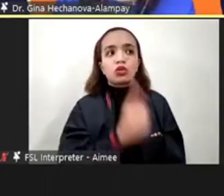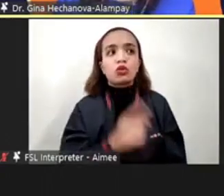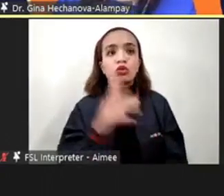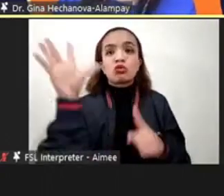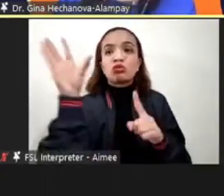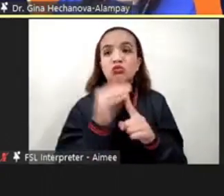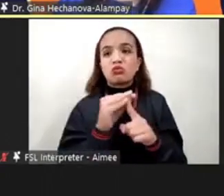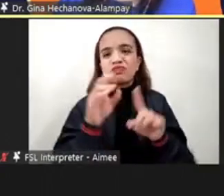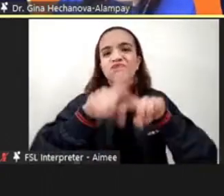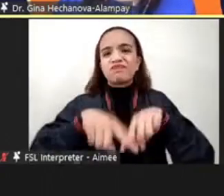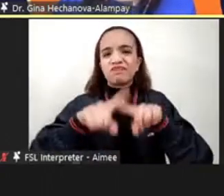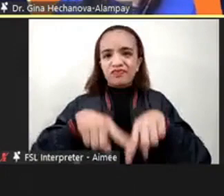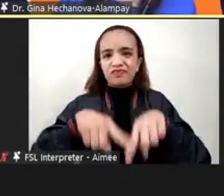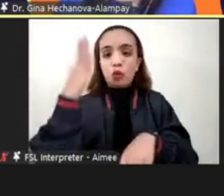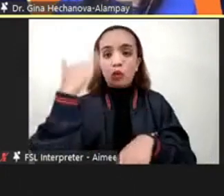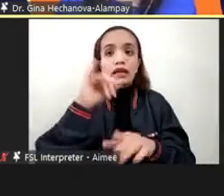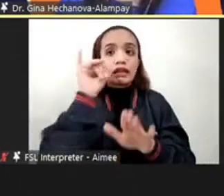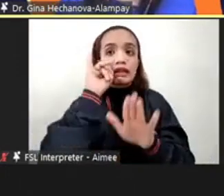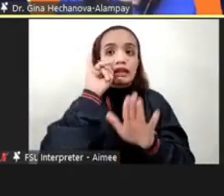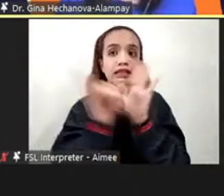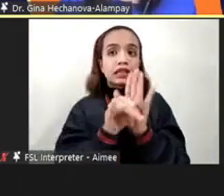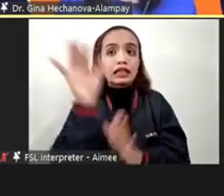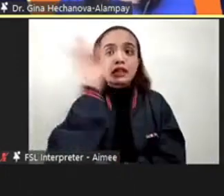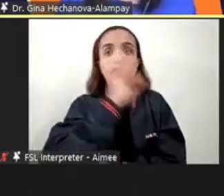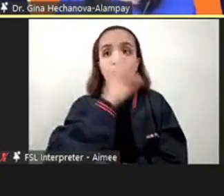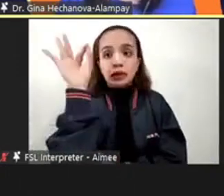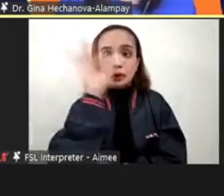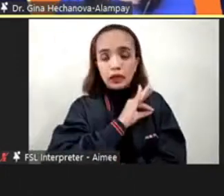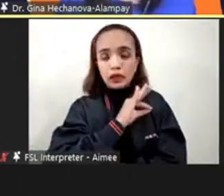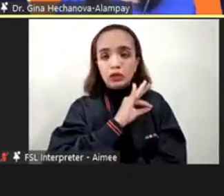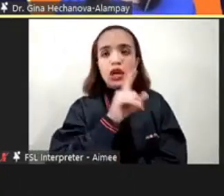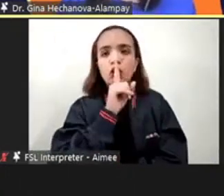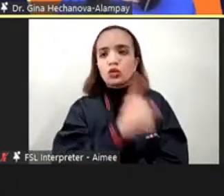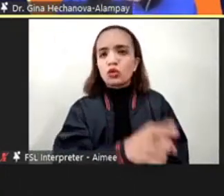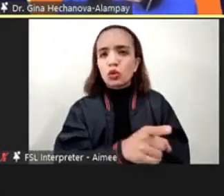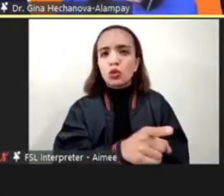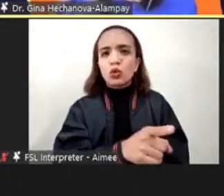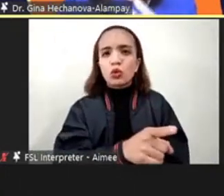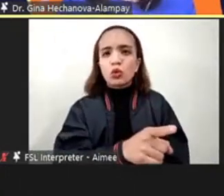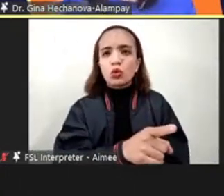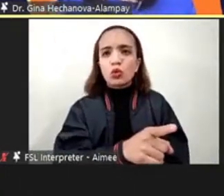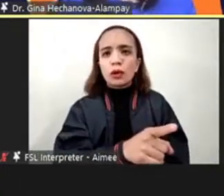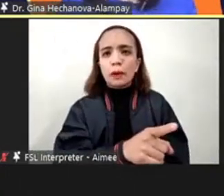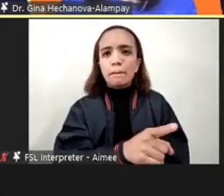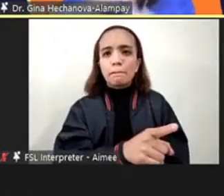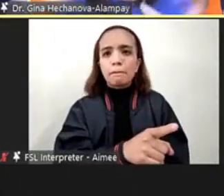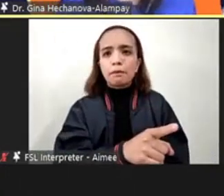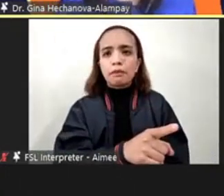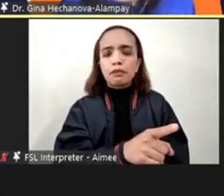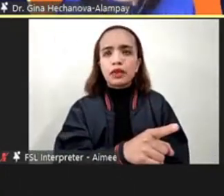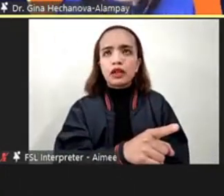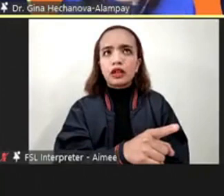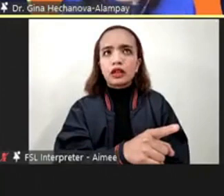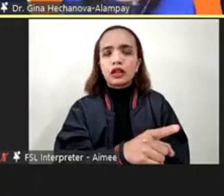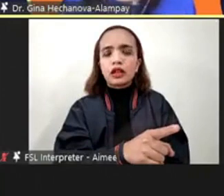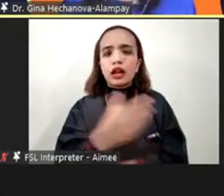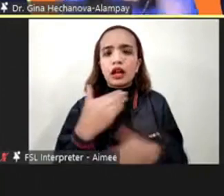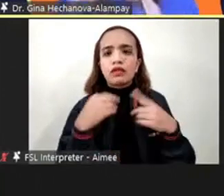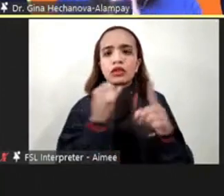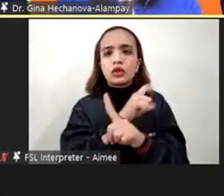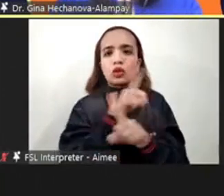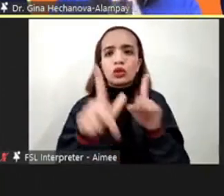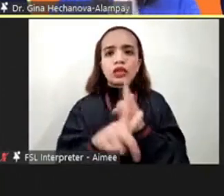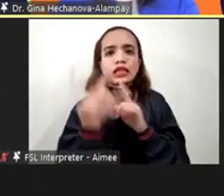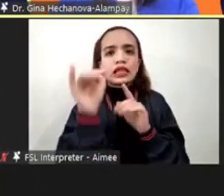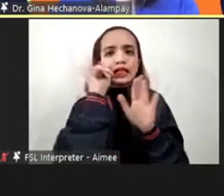kasi nga our identity as Filipinos is very, interpersonal. No? We have a social identity that's